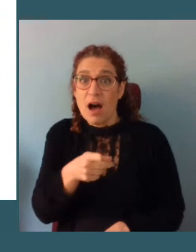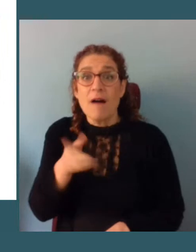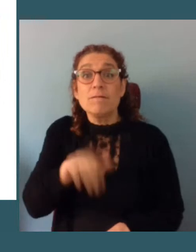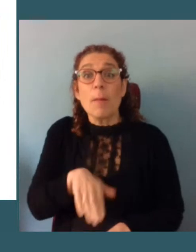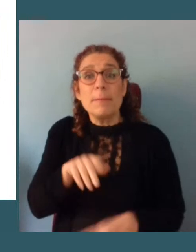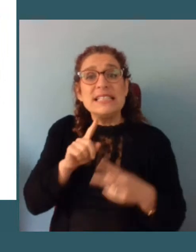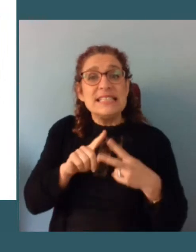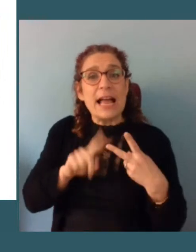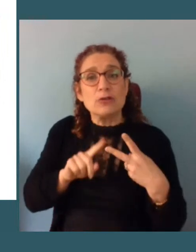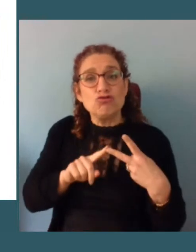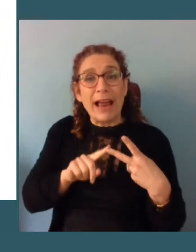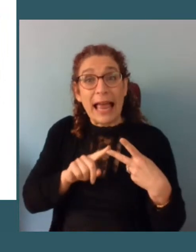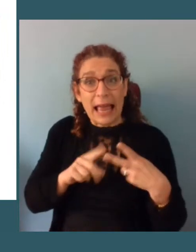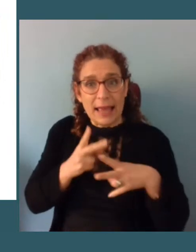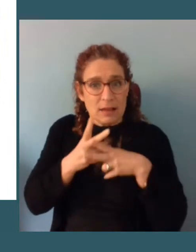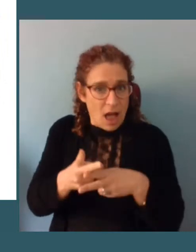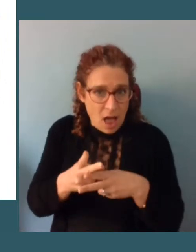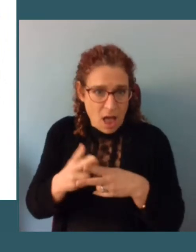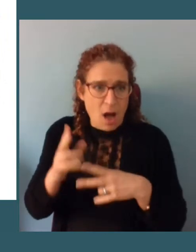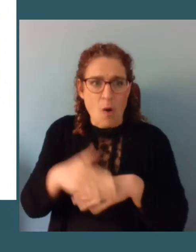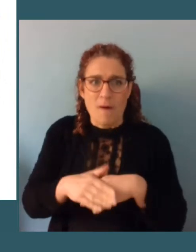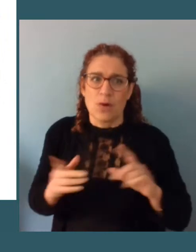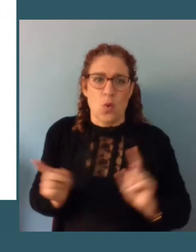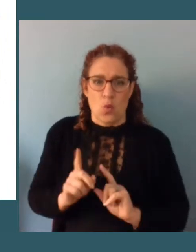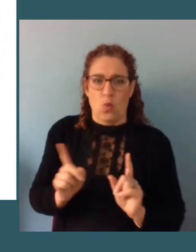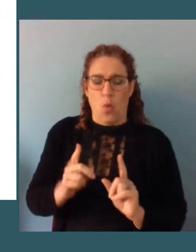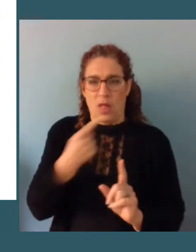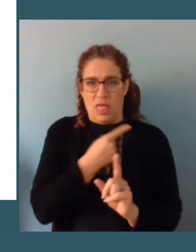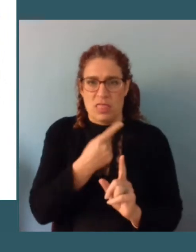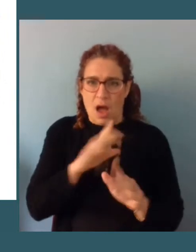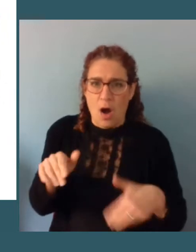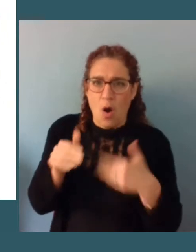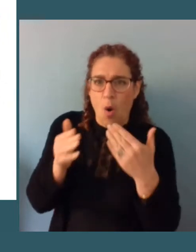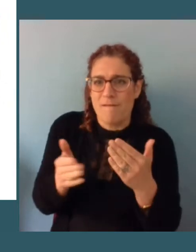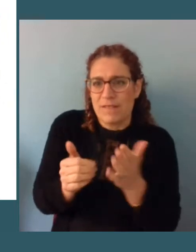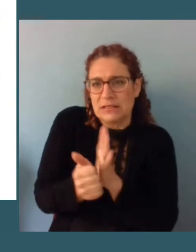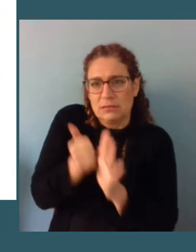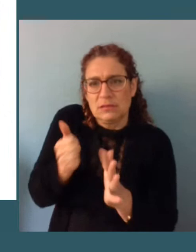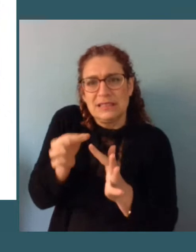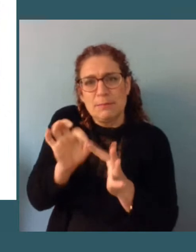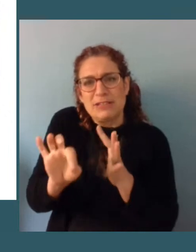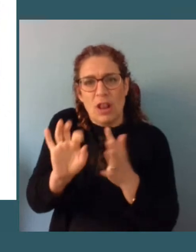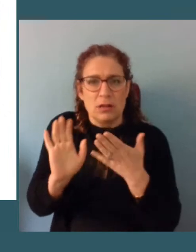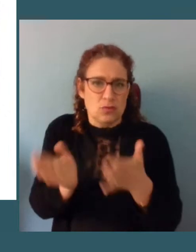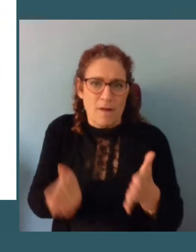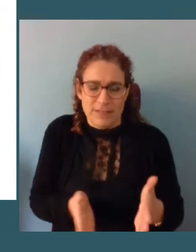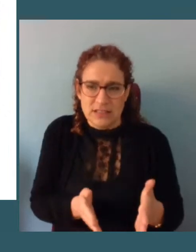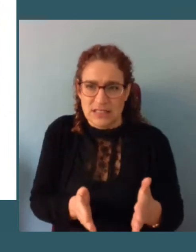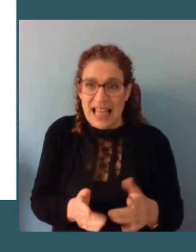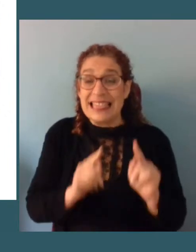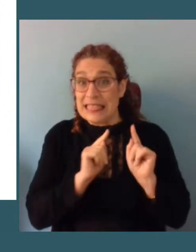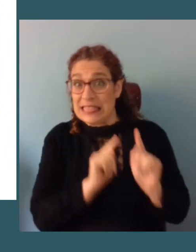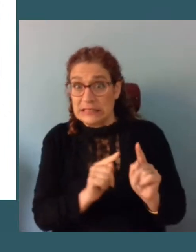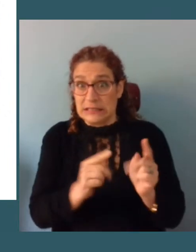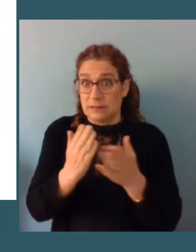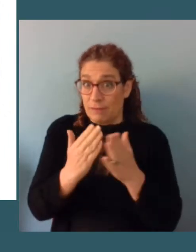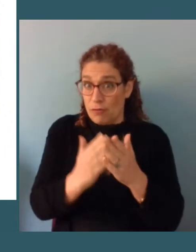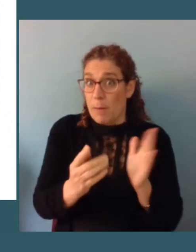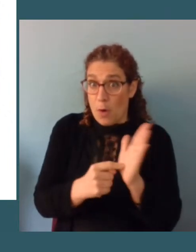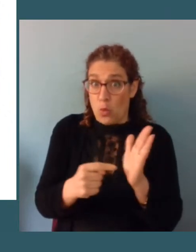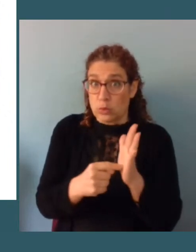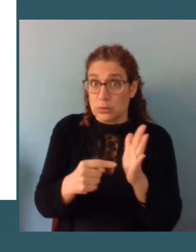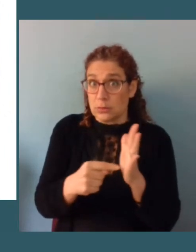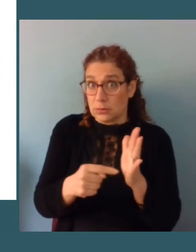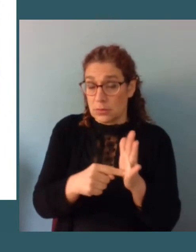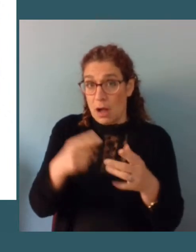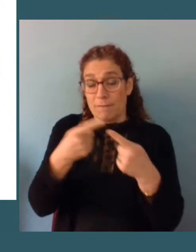of things that they can offer within their specialist services. So that's really important, that patients